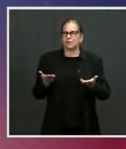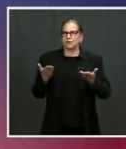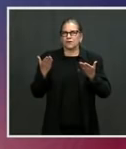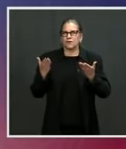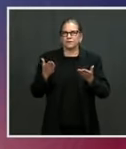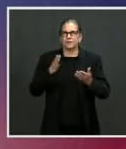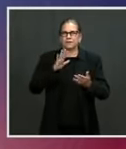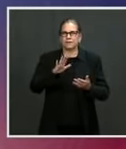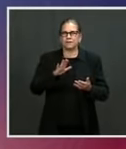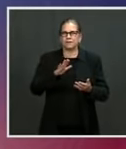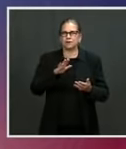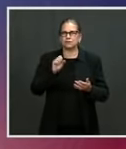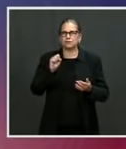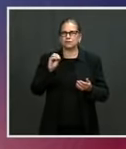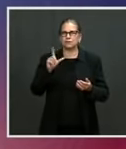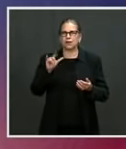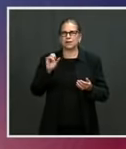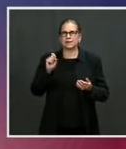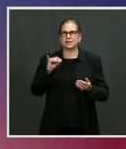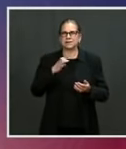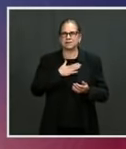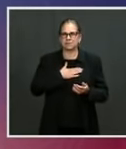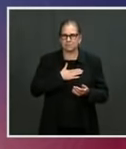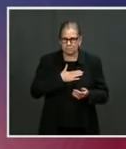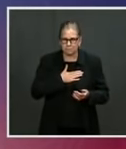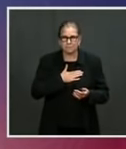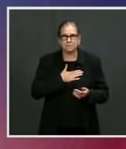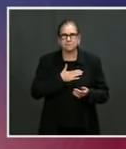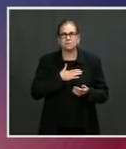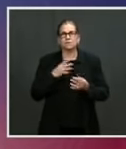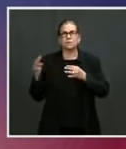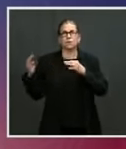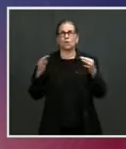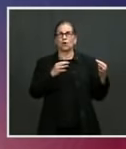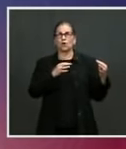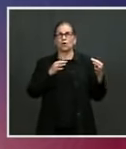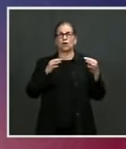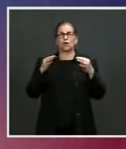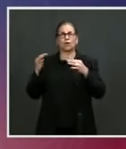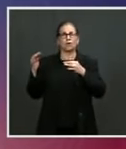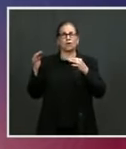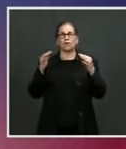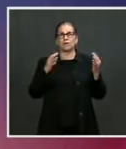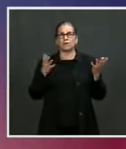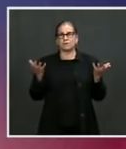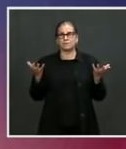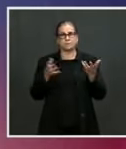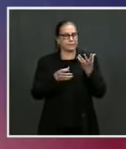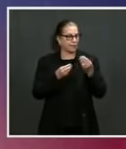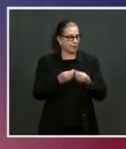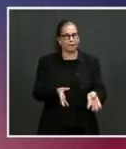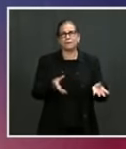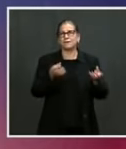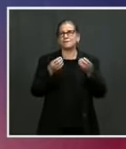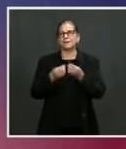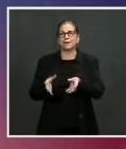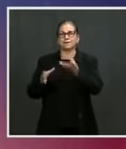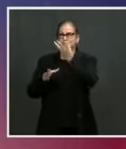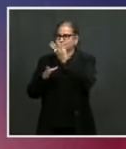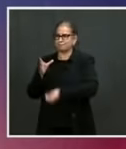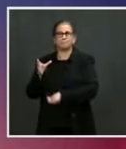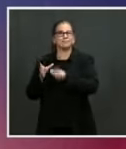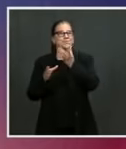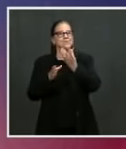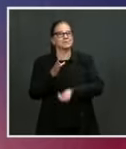conflict, death and loss are not relics of our American history. They're part of the